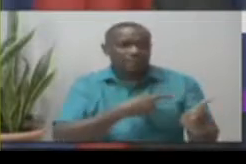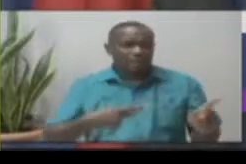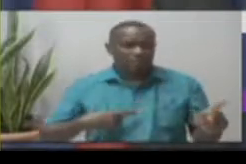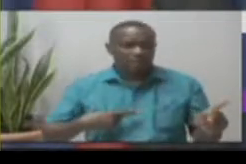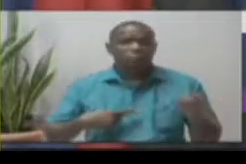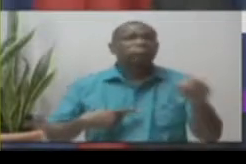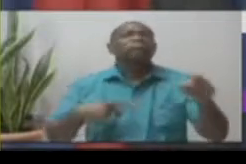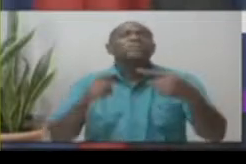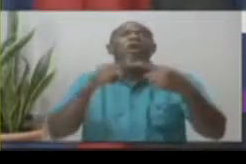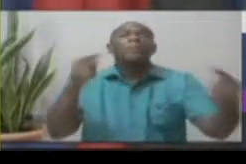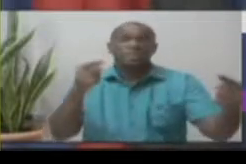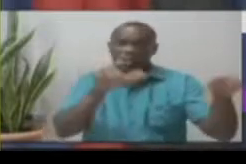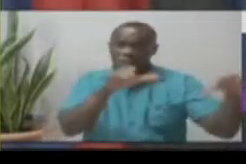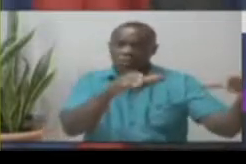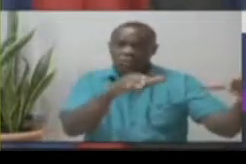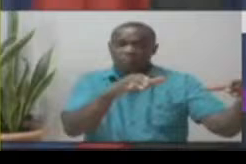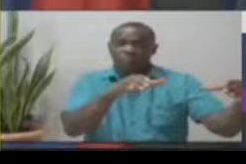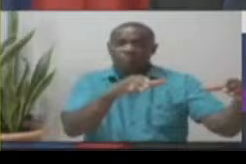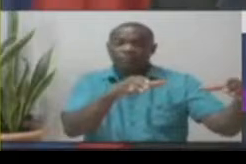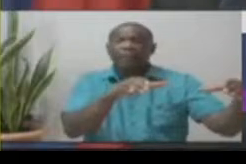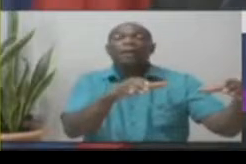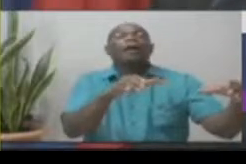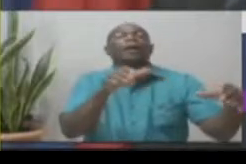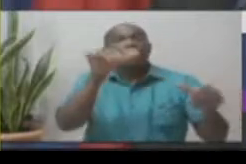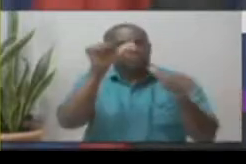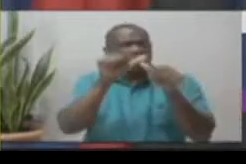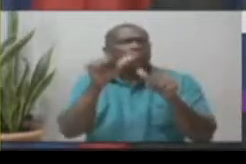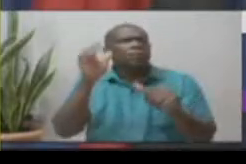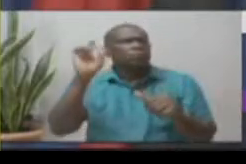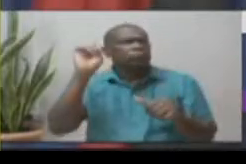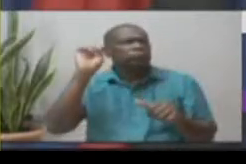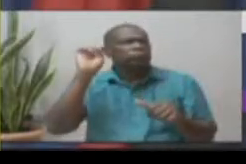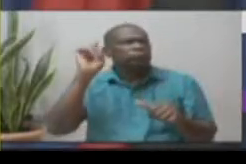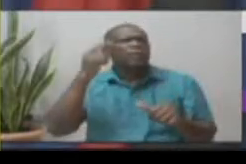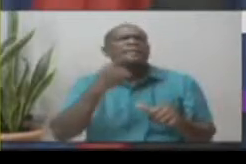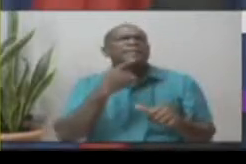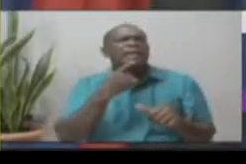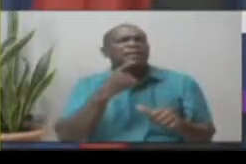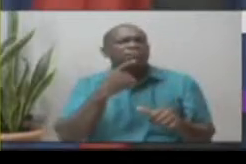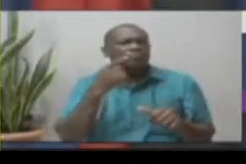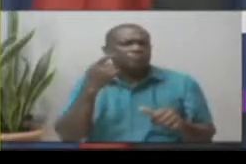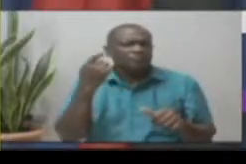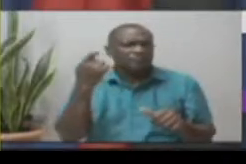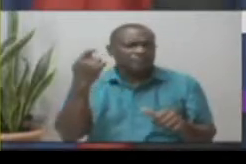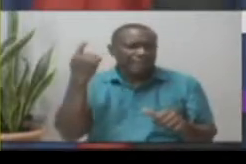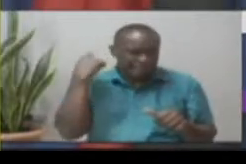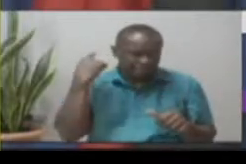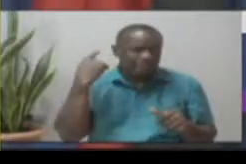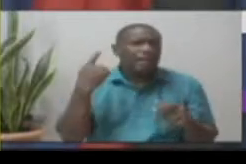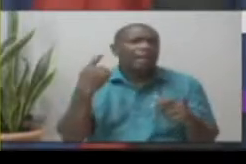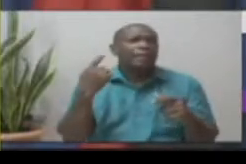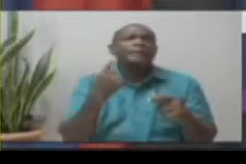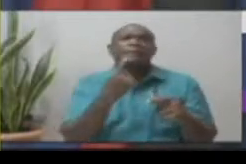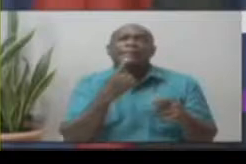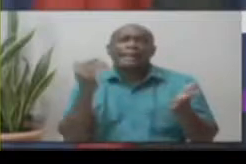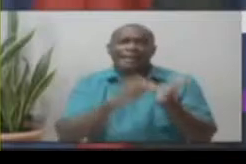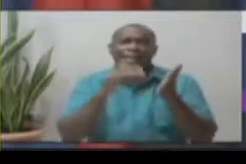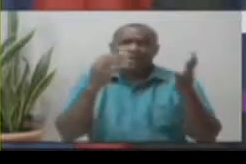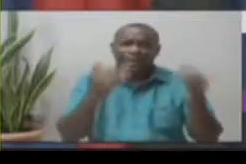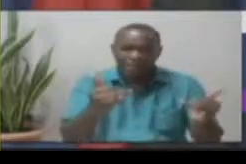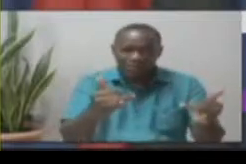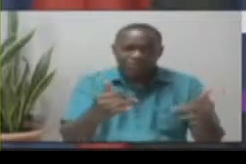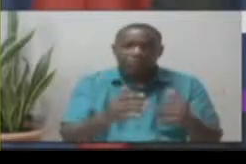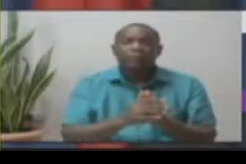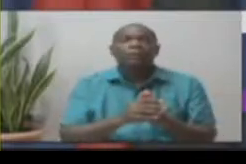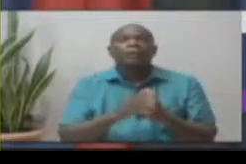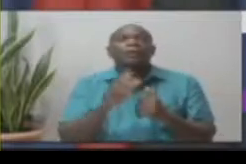I did say at the time, and I'm still saying it, that if the abuse